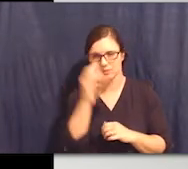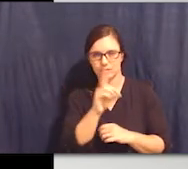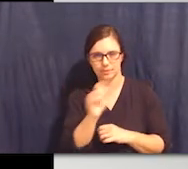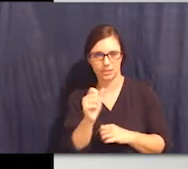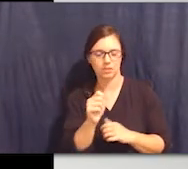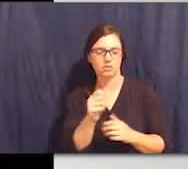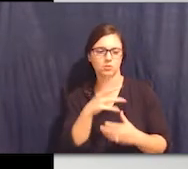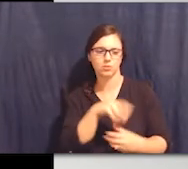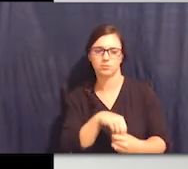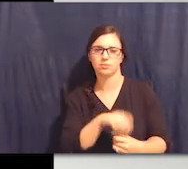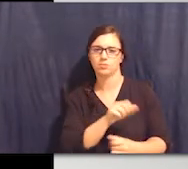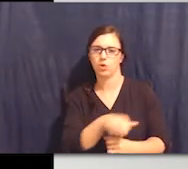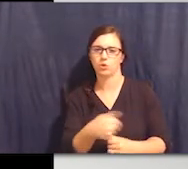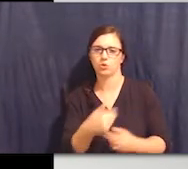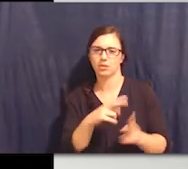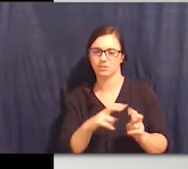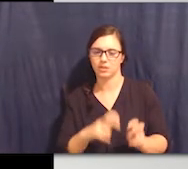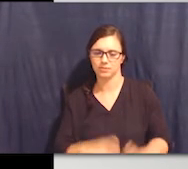in those alternate assessments.